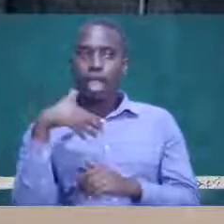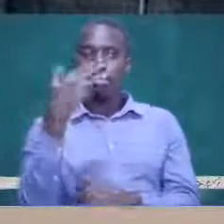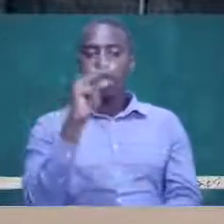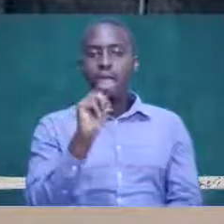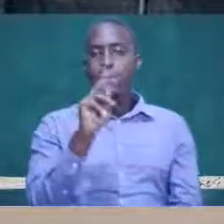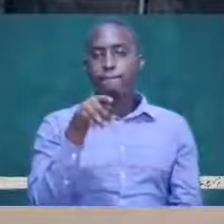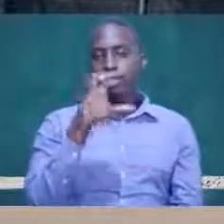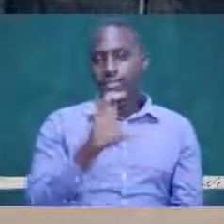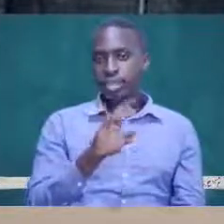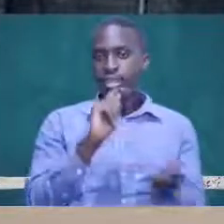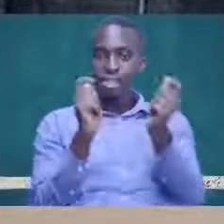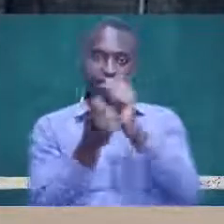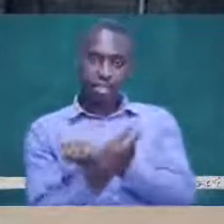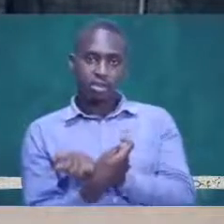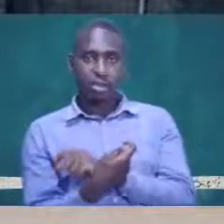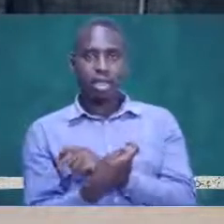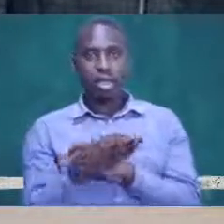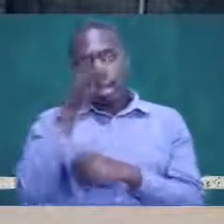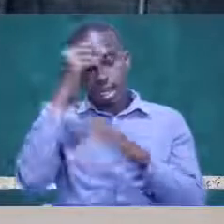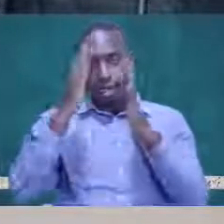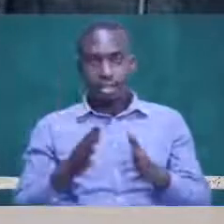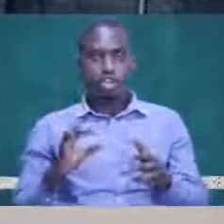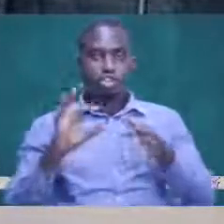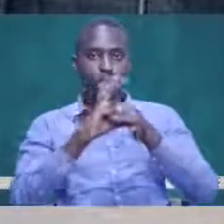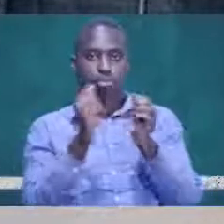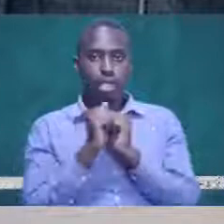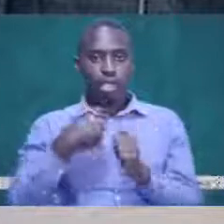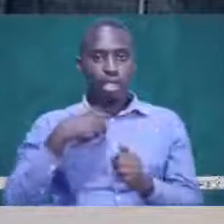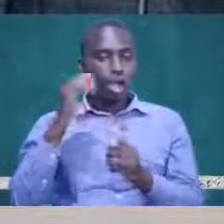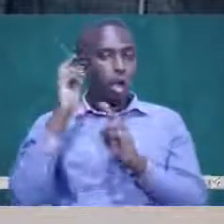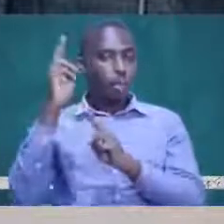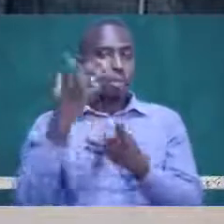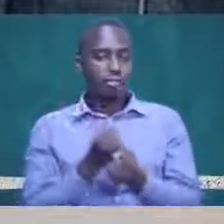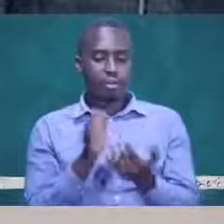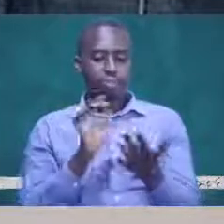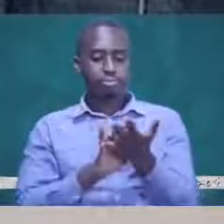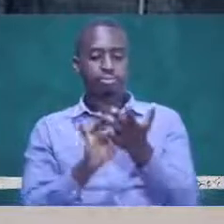consume will be, learners join me, hope you have your calculators.